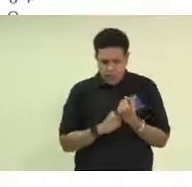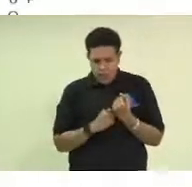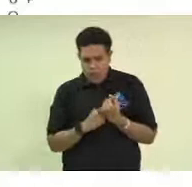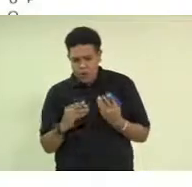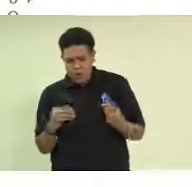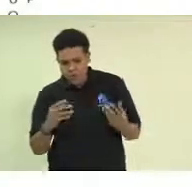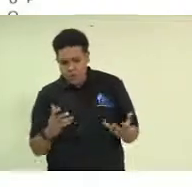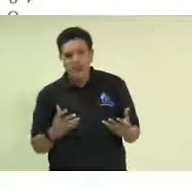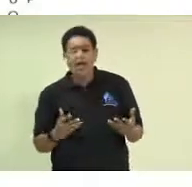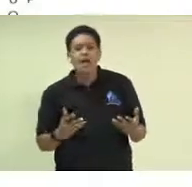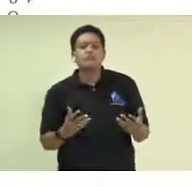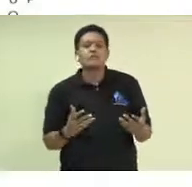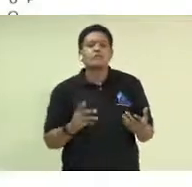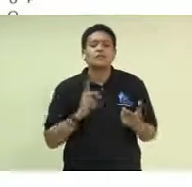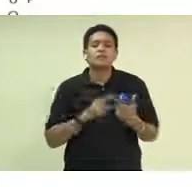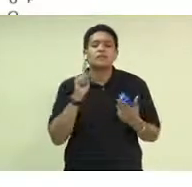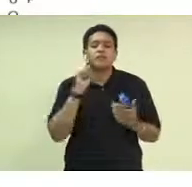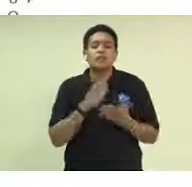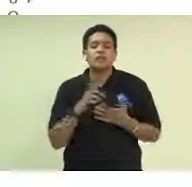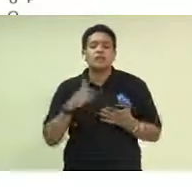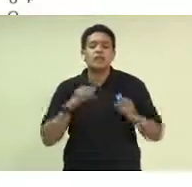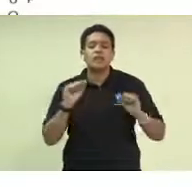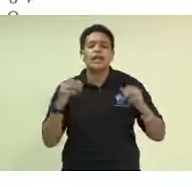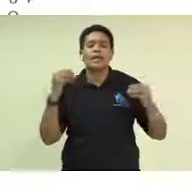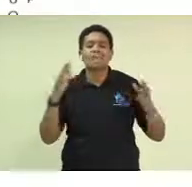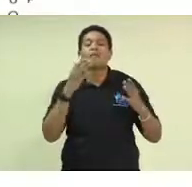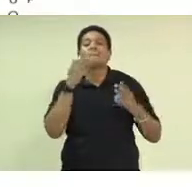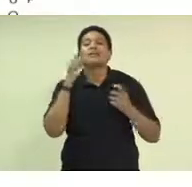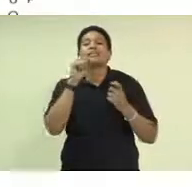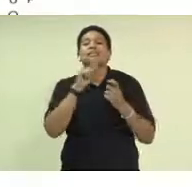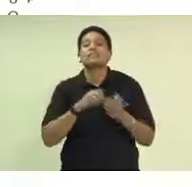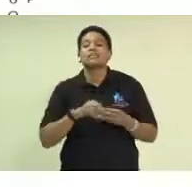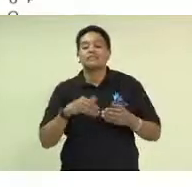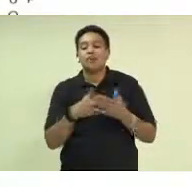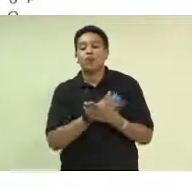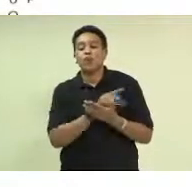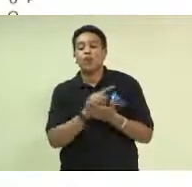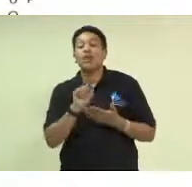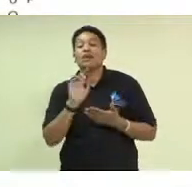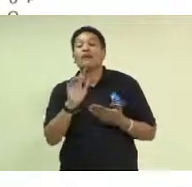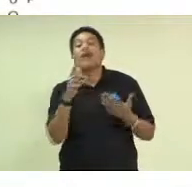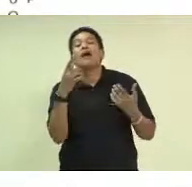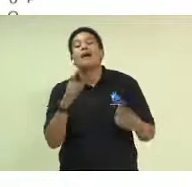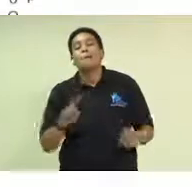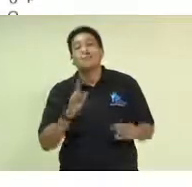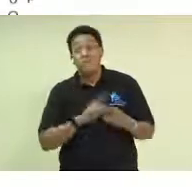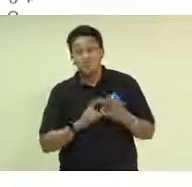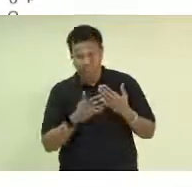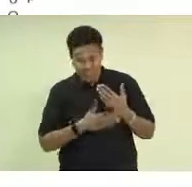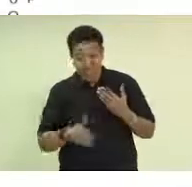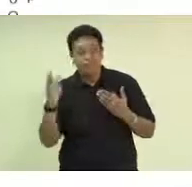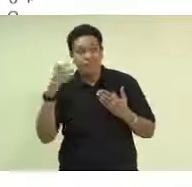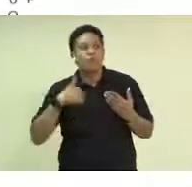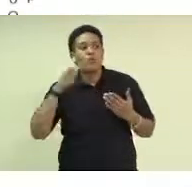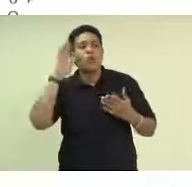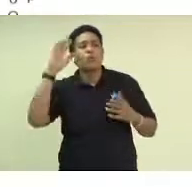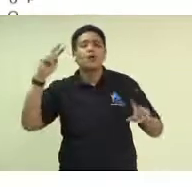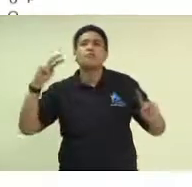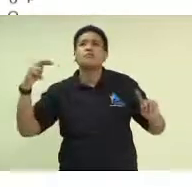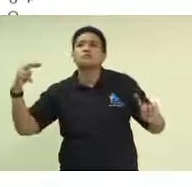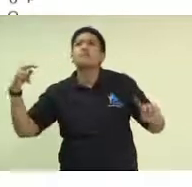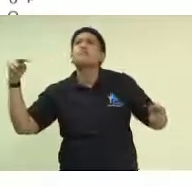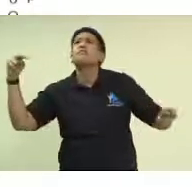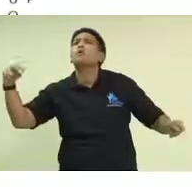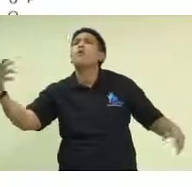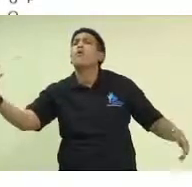supplies and believe that we can give better particulars in the new week. And then from there, we will pivot